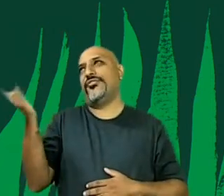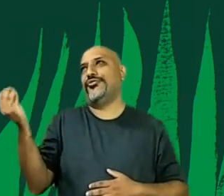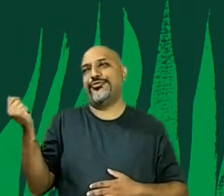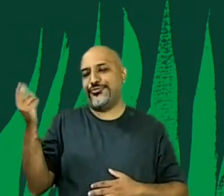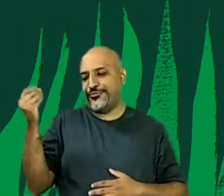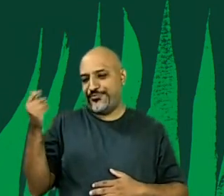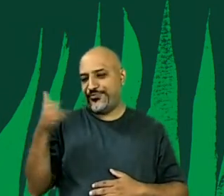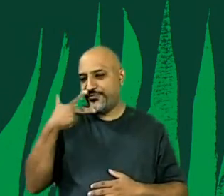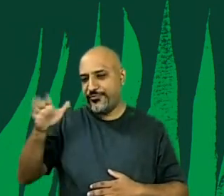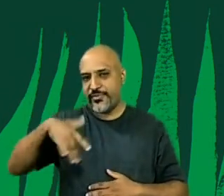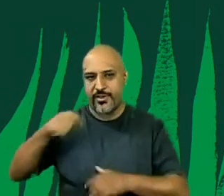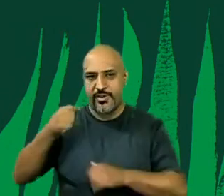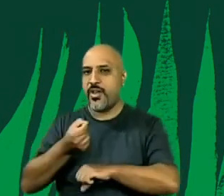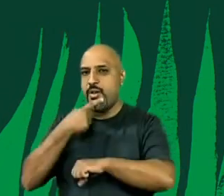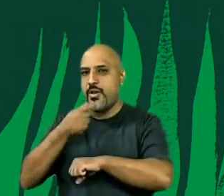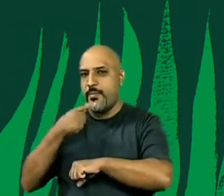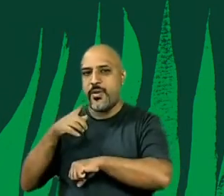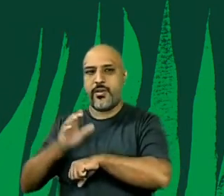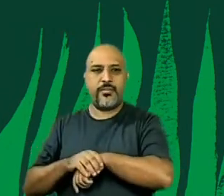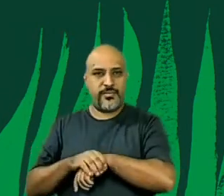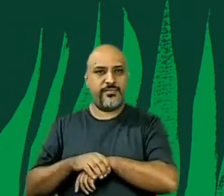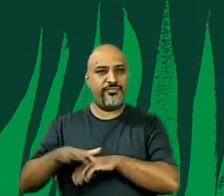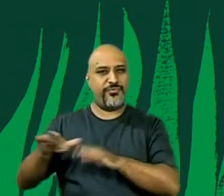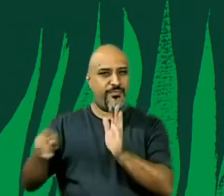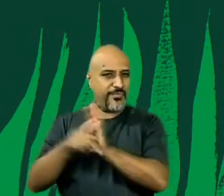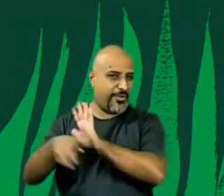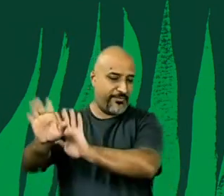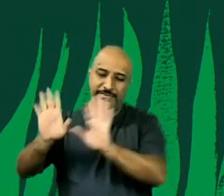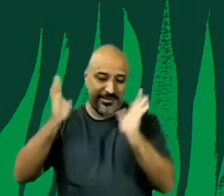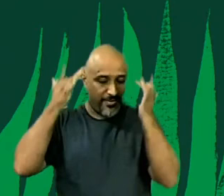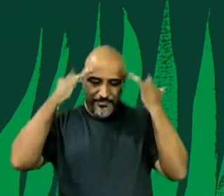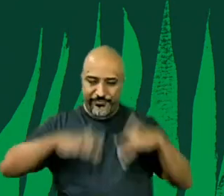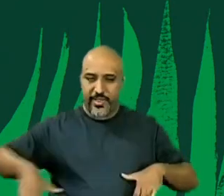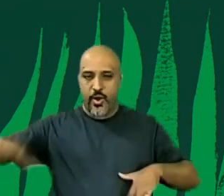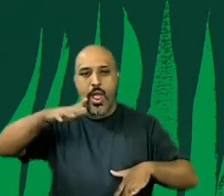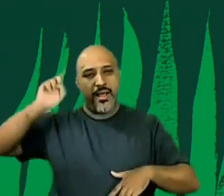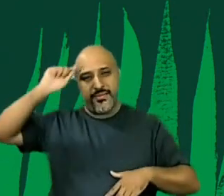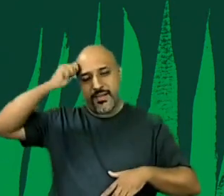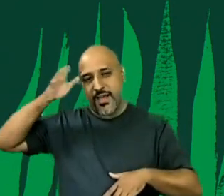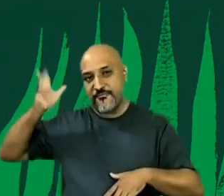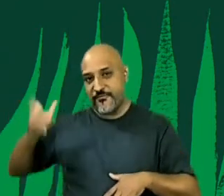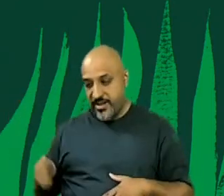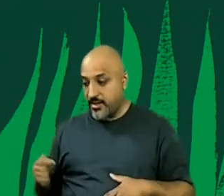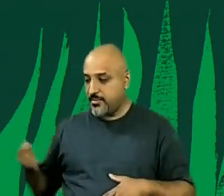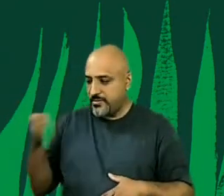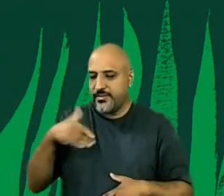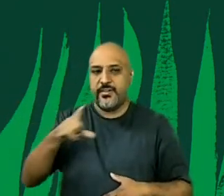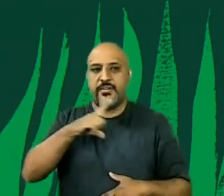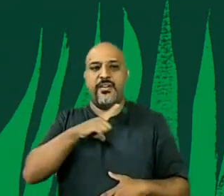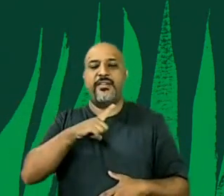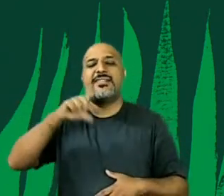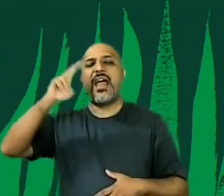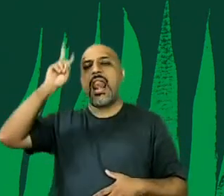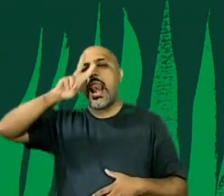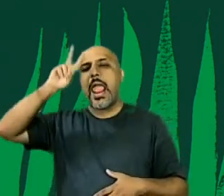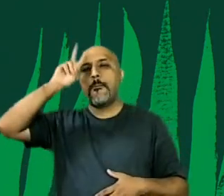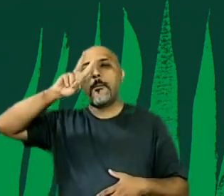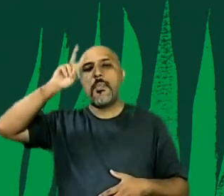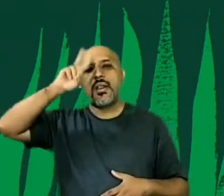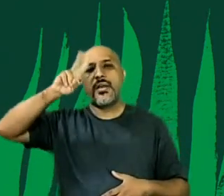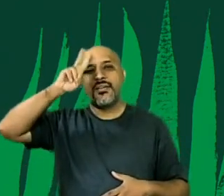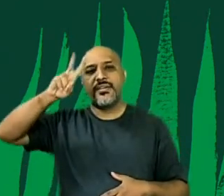medicine from the drugstore or like allopathic drugs. So I think that our African heritage,